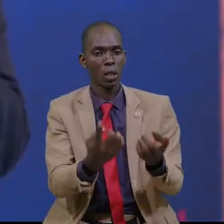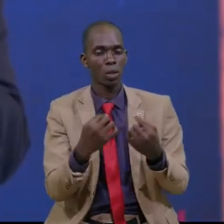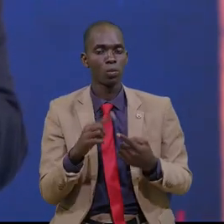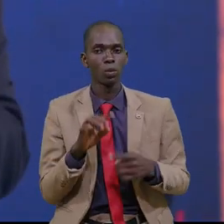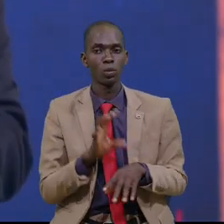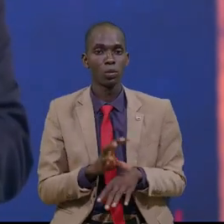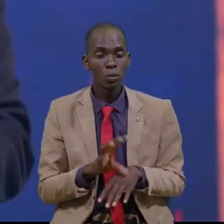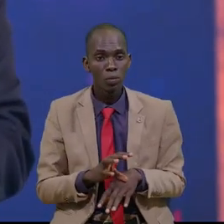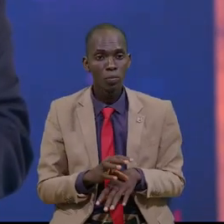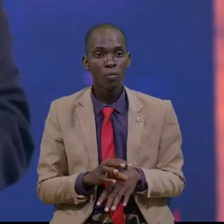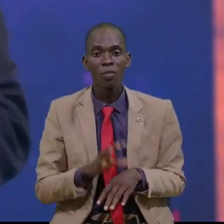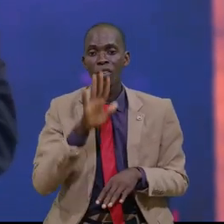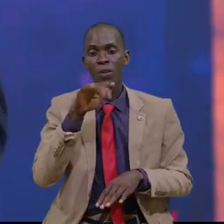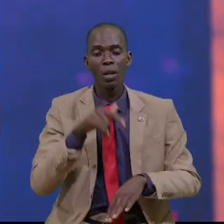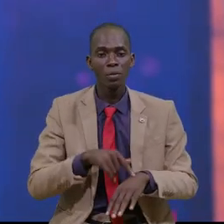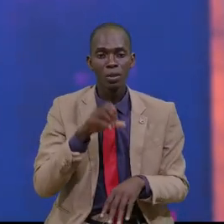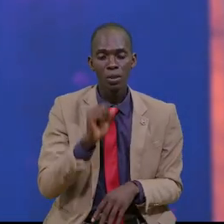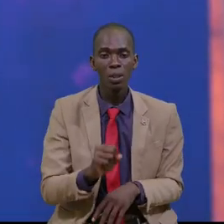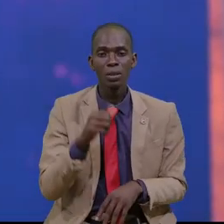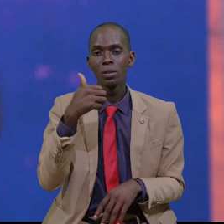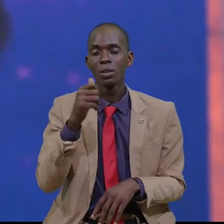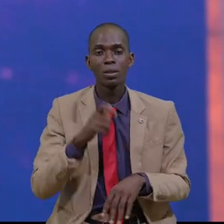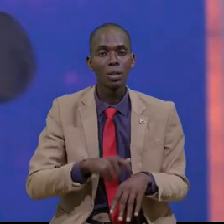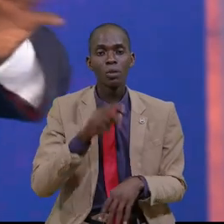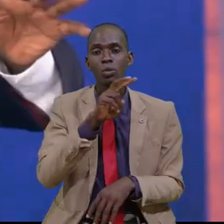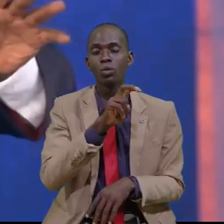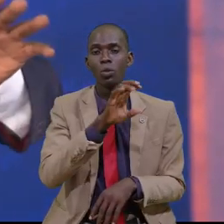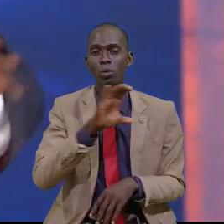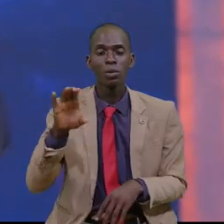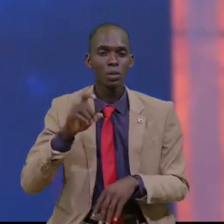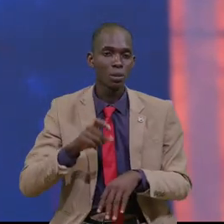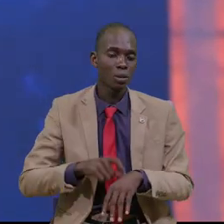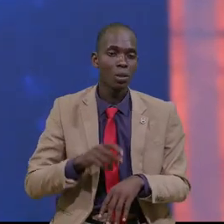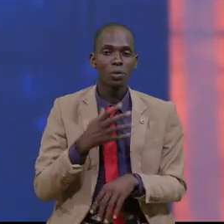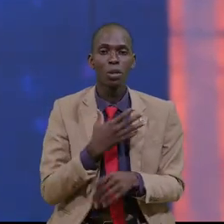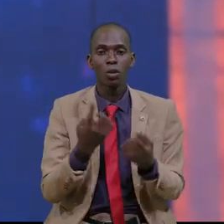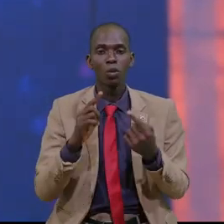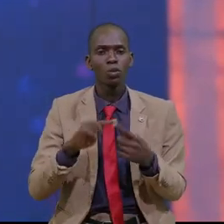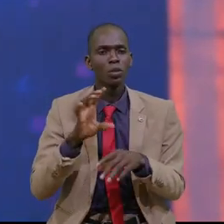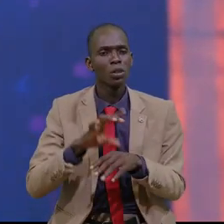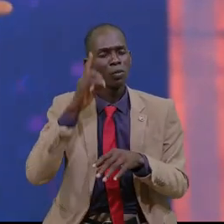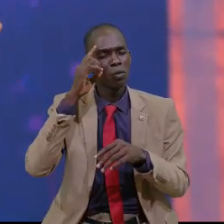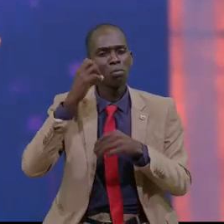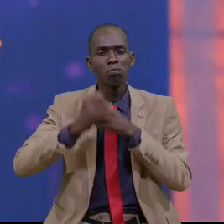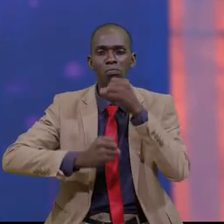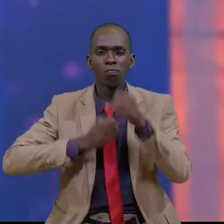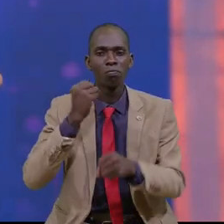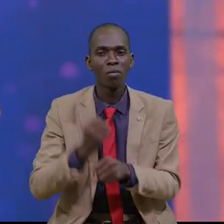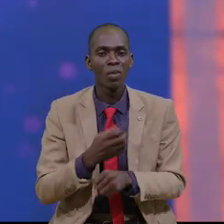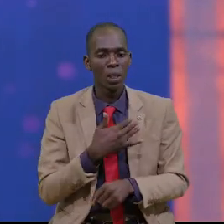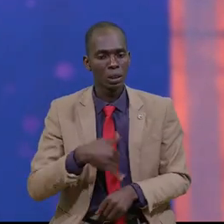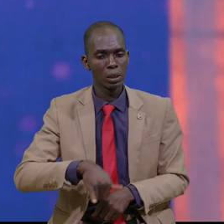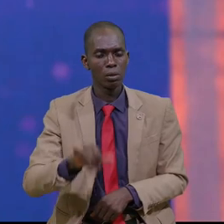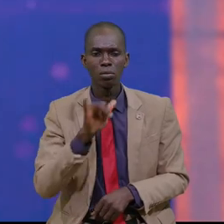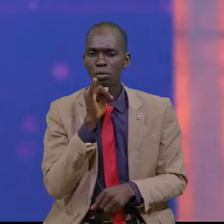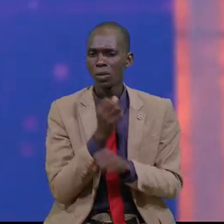5 times, 10 times, 200 times. They come to church for years and they're not born again. And they're